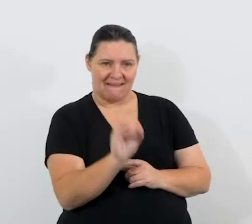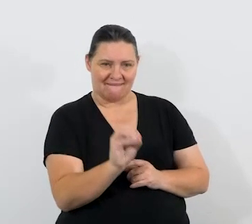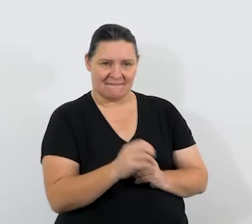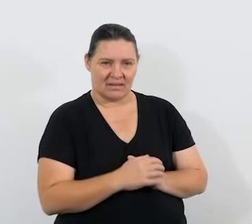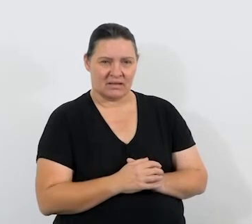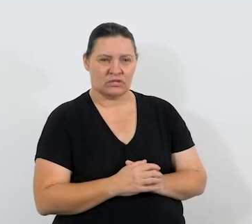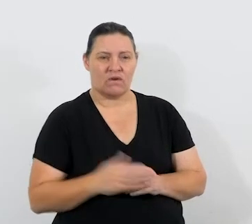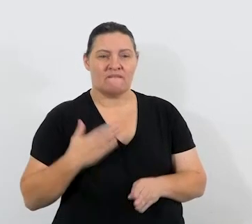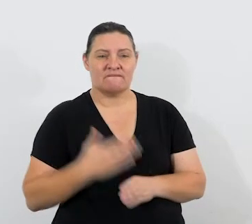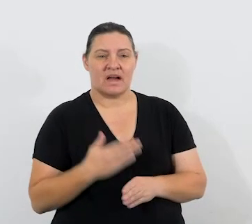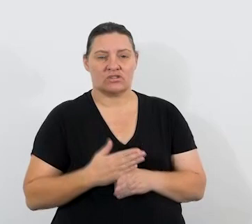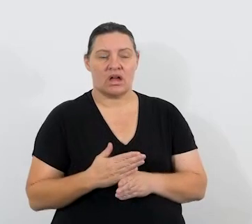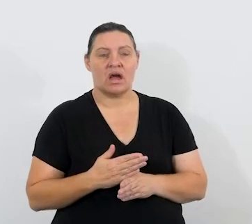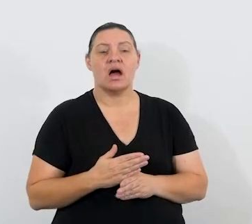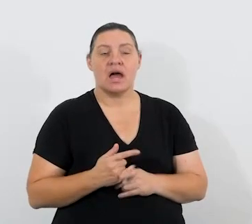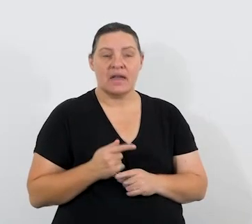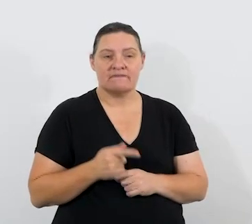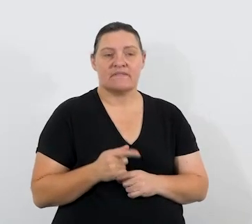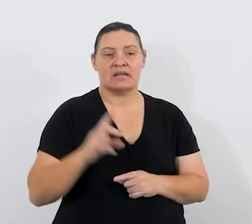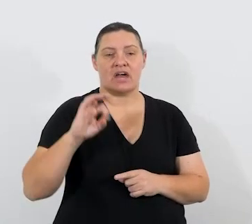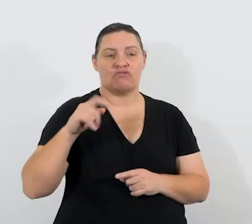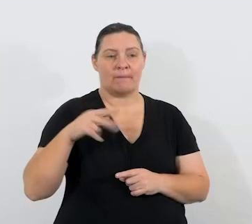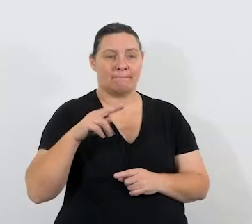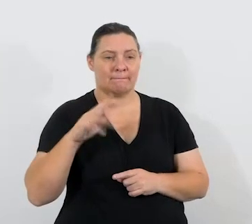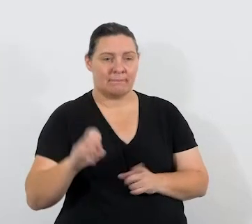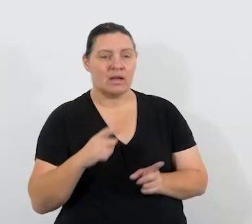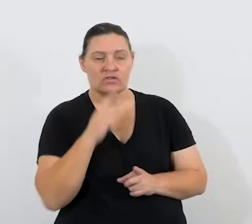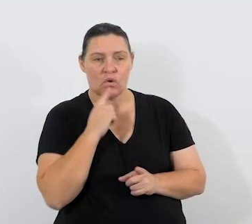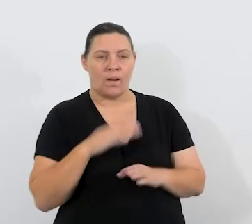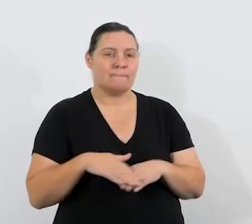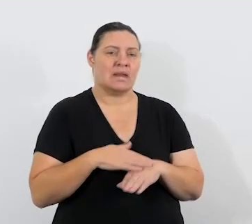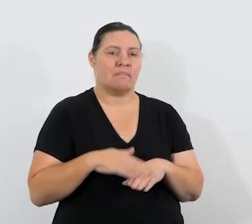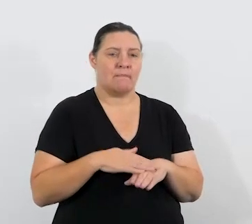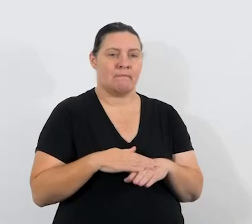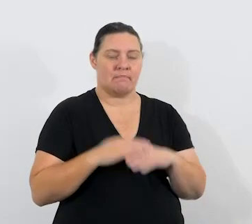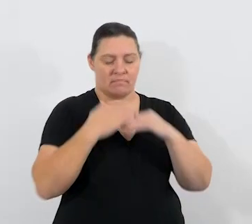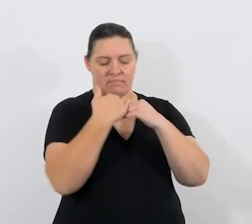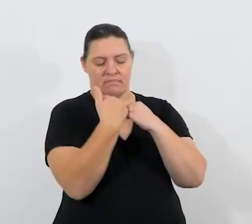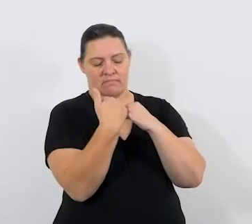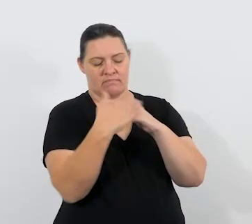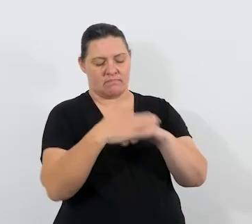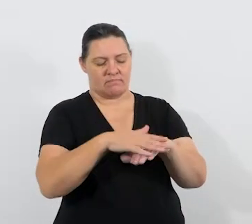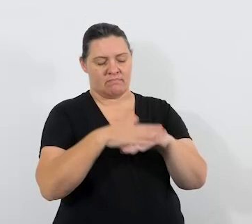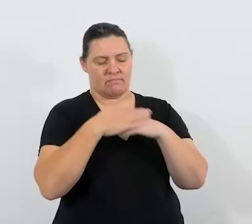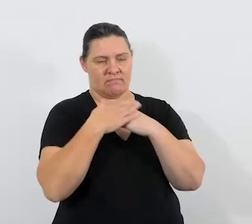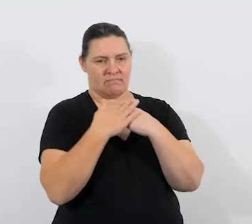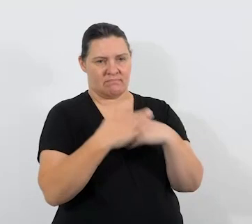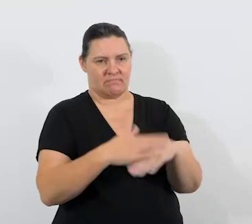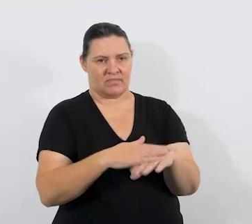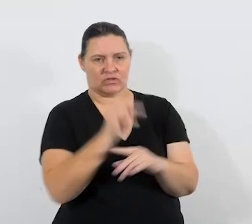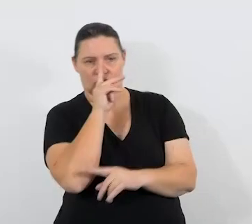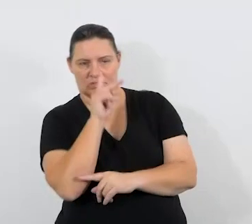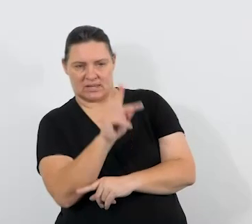over here. So the function of the diaphragm is to minimize the amount of light that enters so